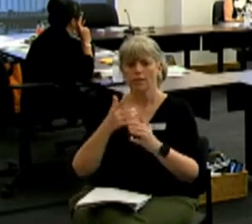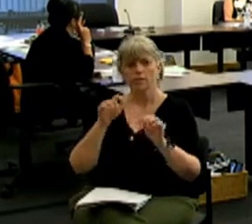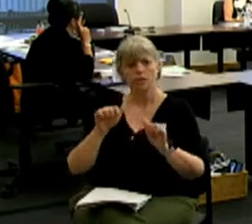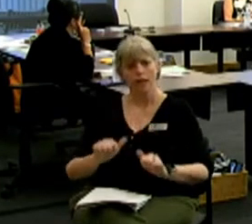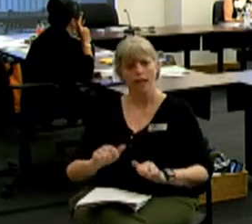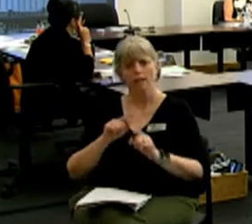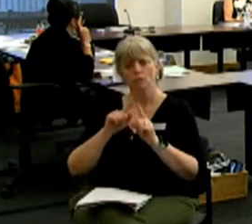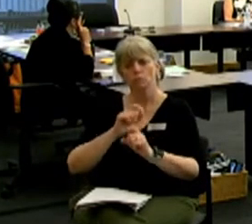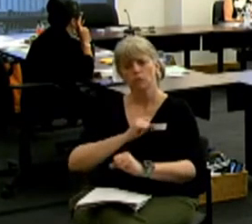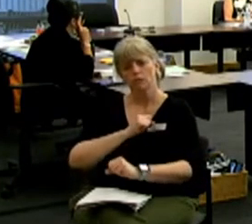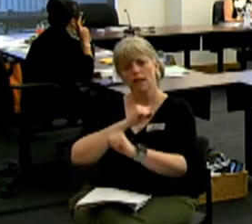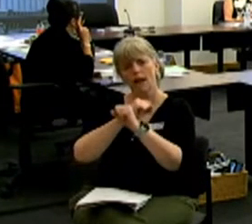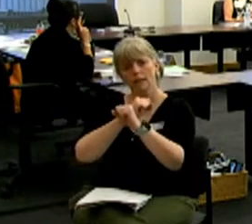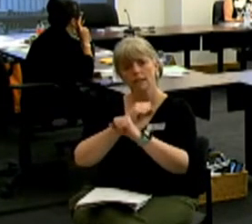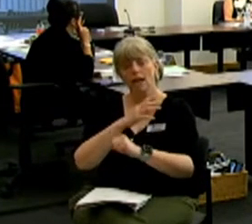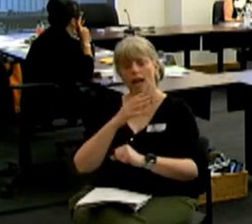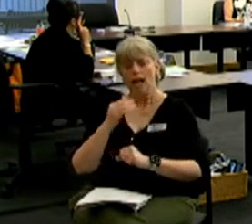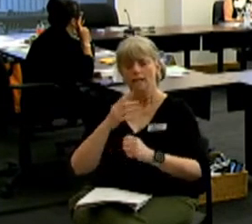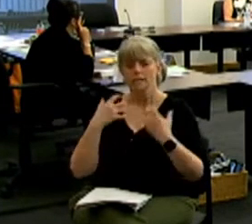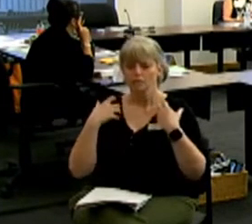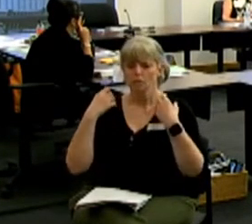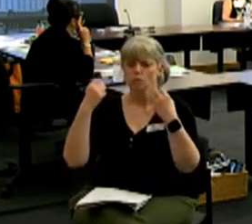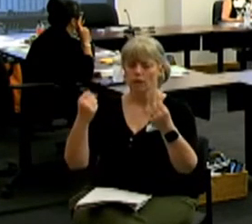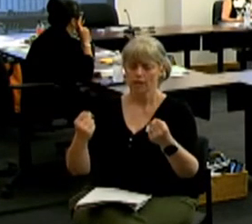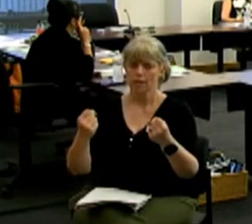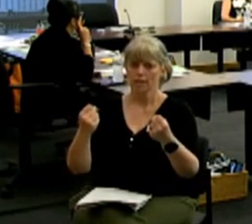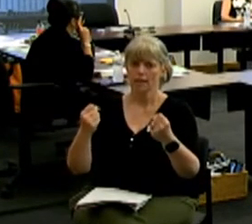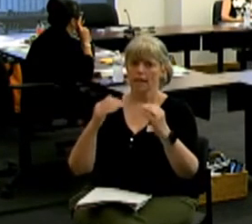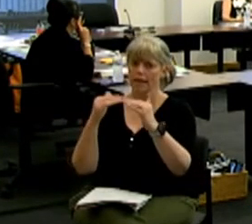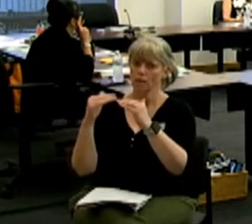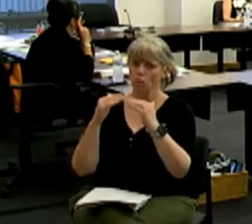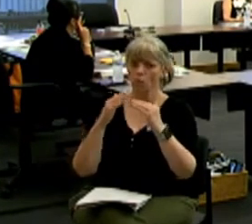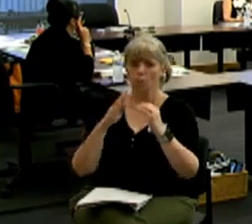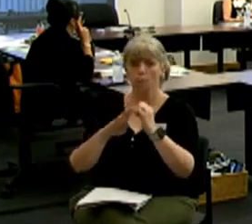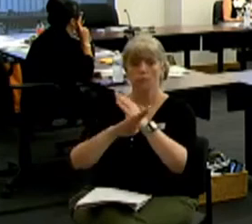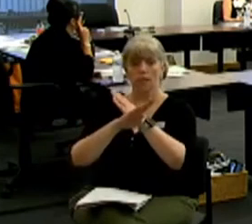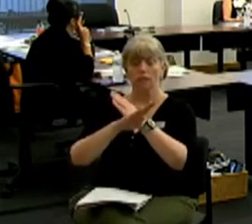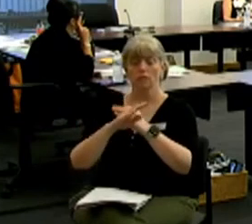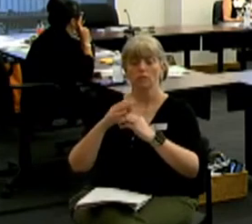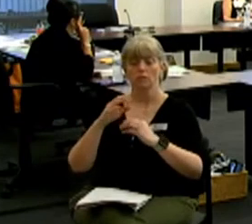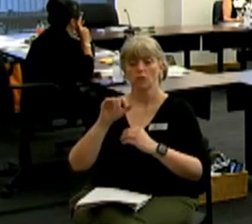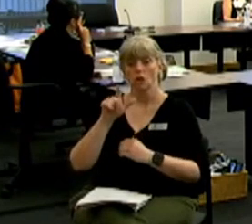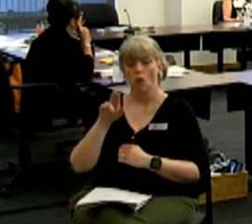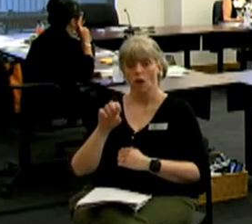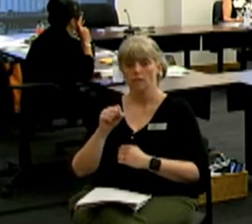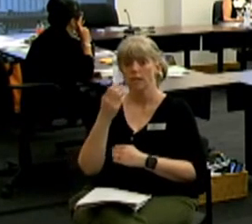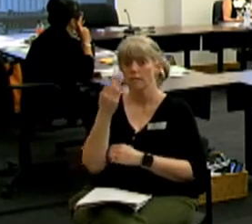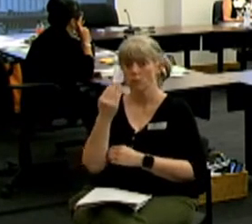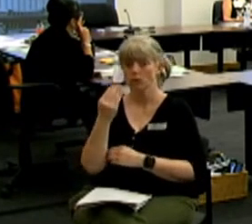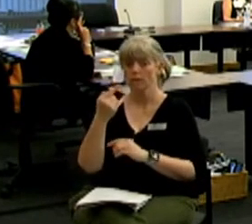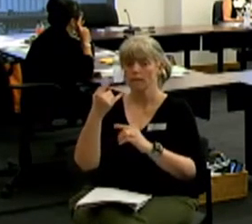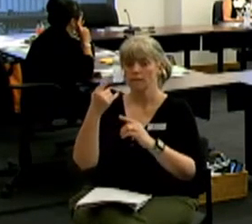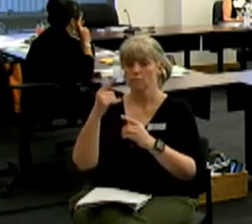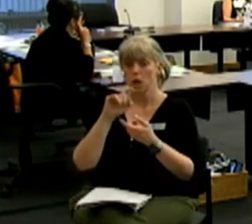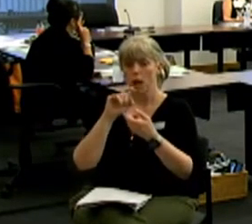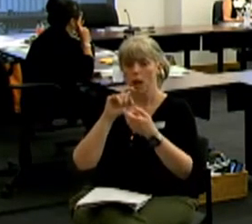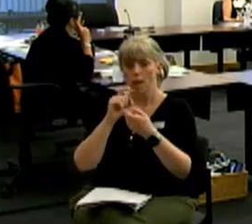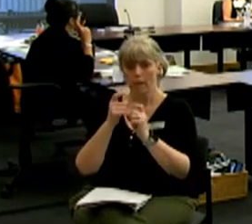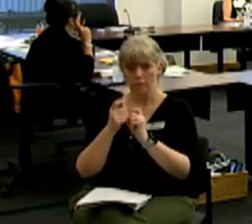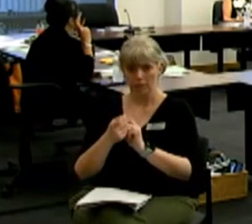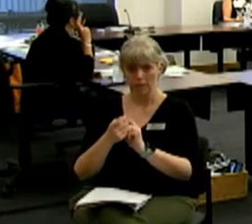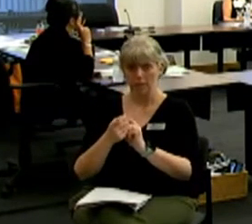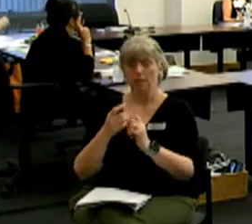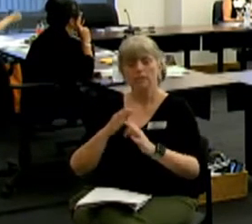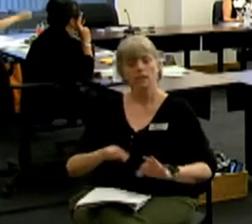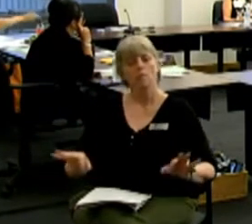to protect and to strengthen the Equal Protection Clause in the 14th Amendment, which is very